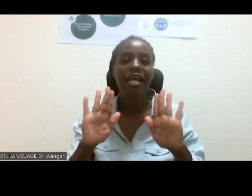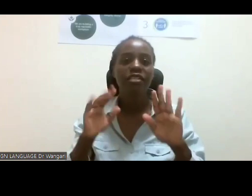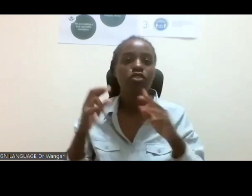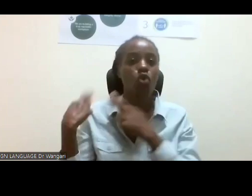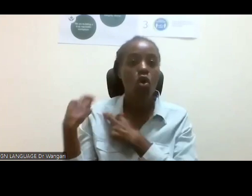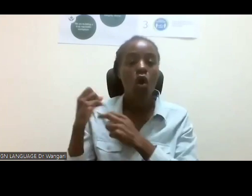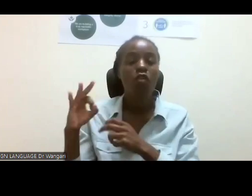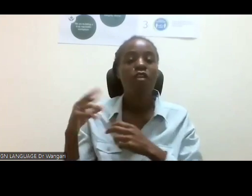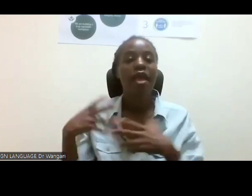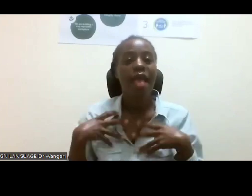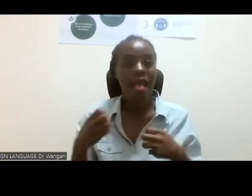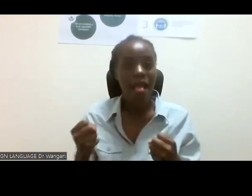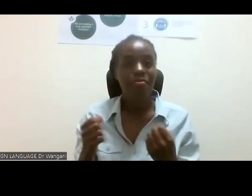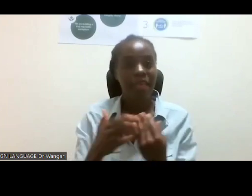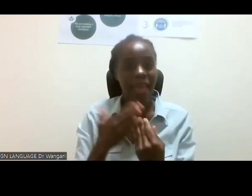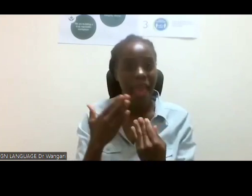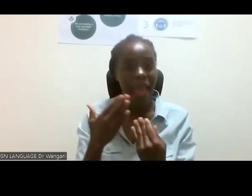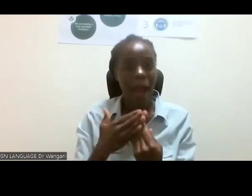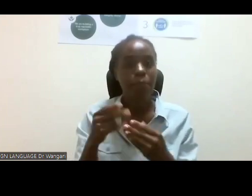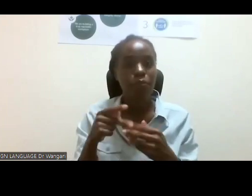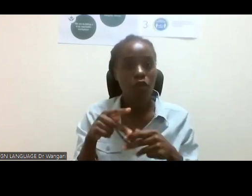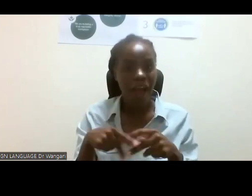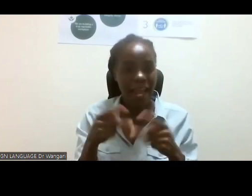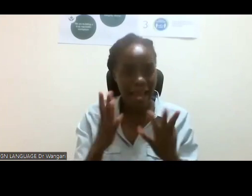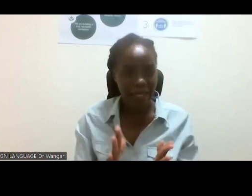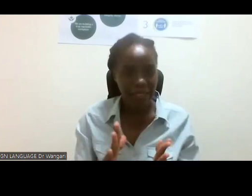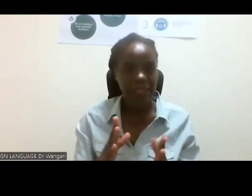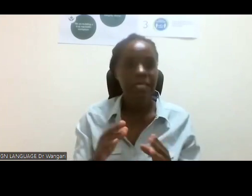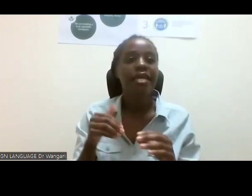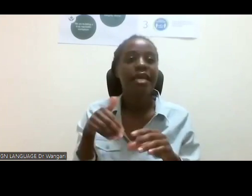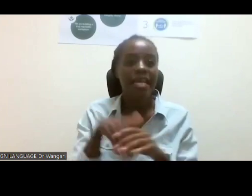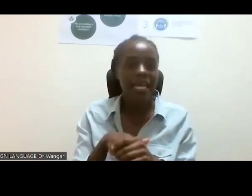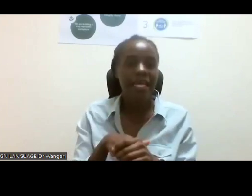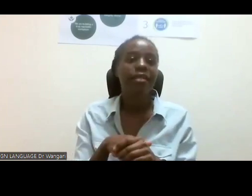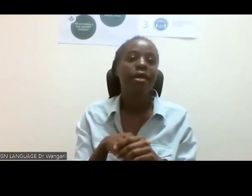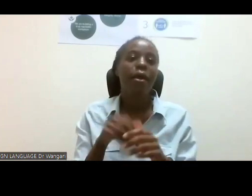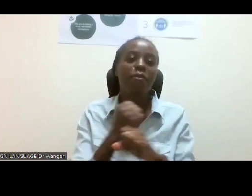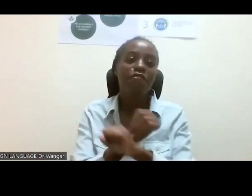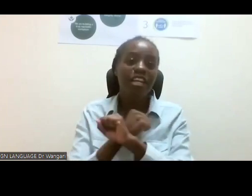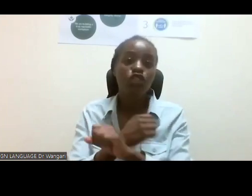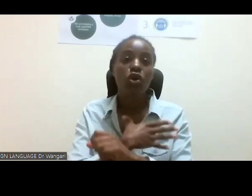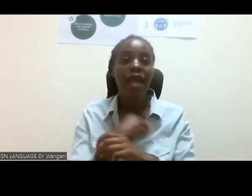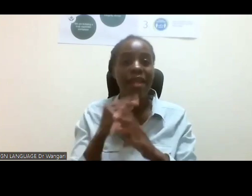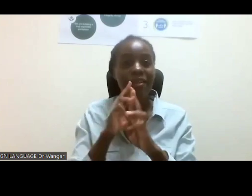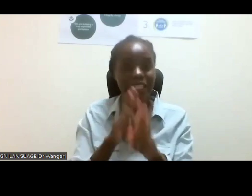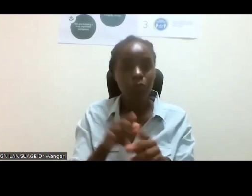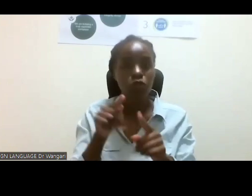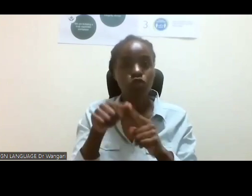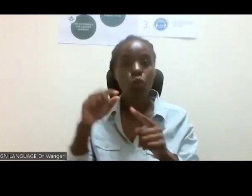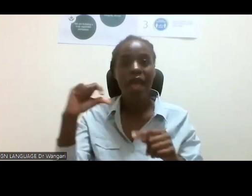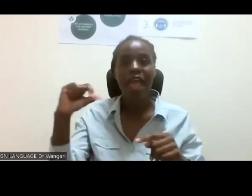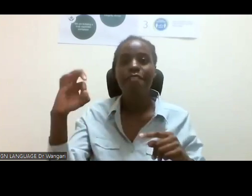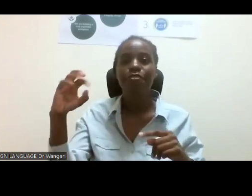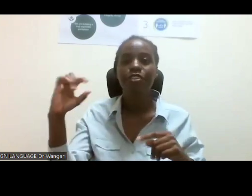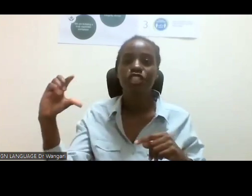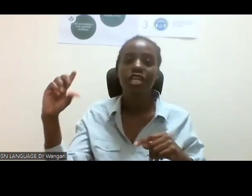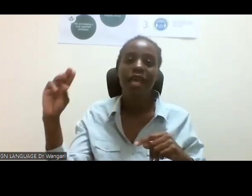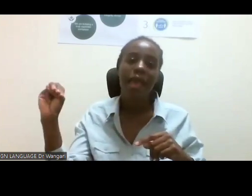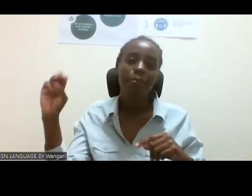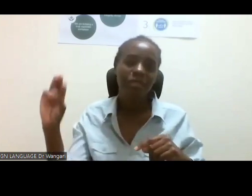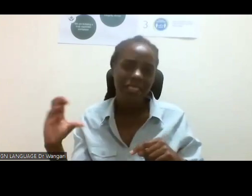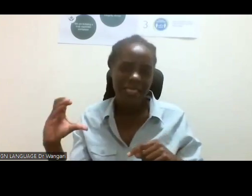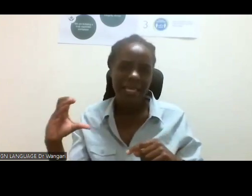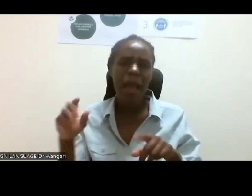providers in the prevention and response to FGMC. On the other hand, it's unfortunate that today we are